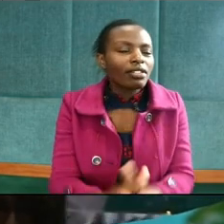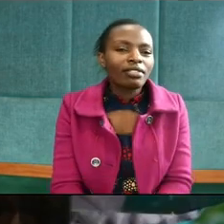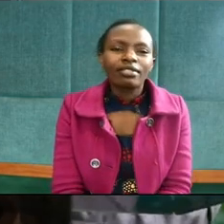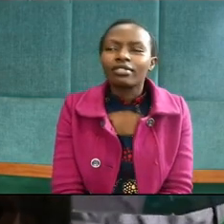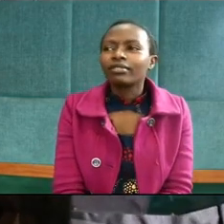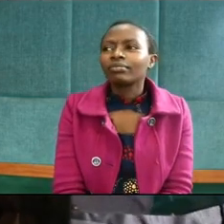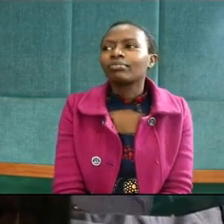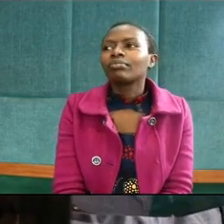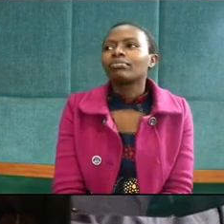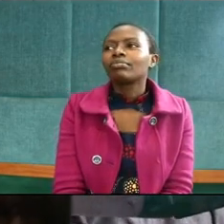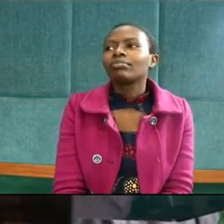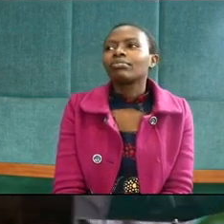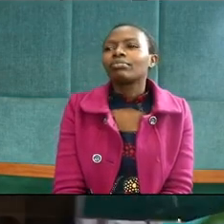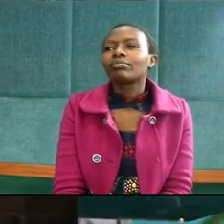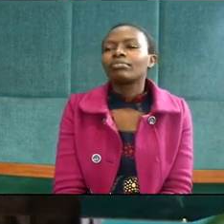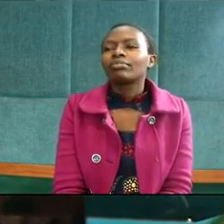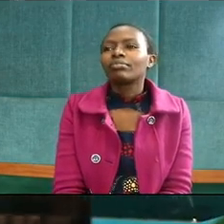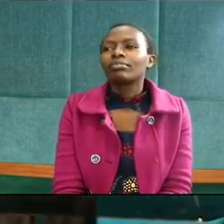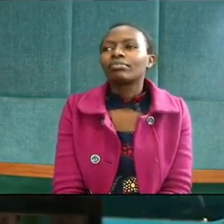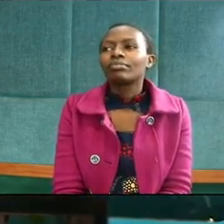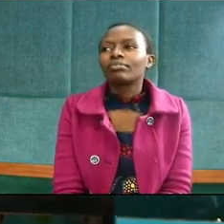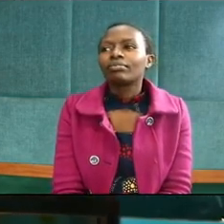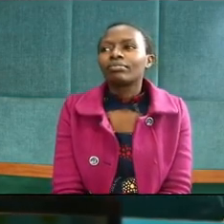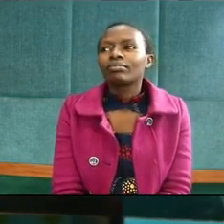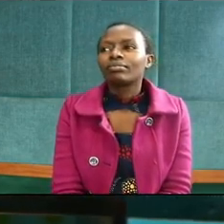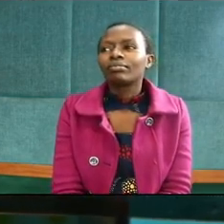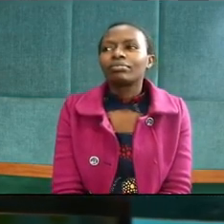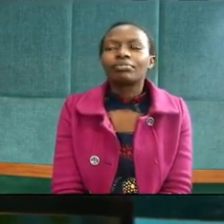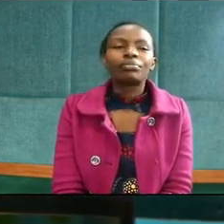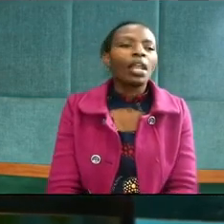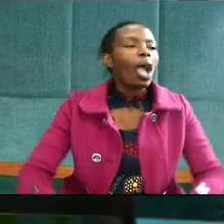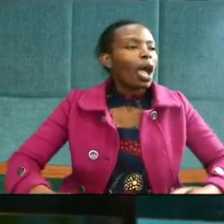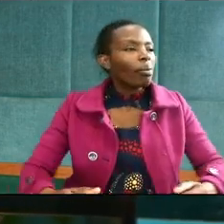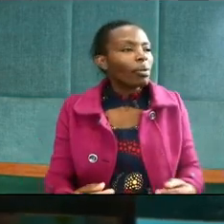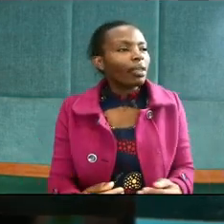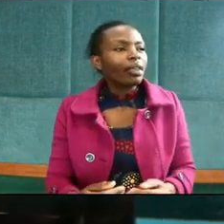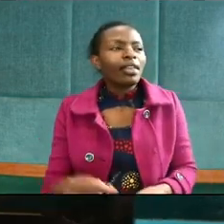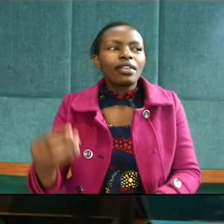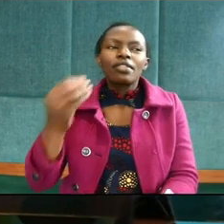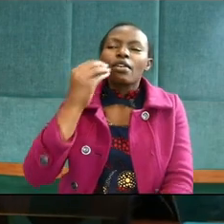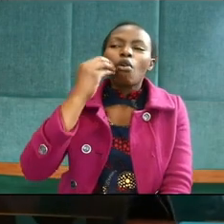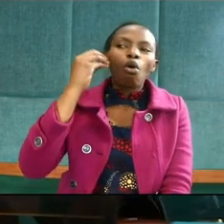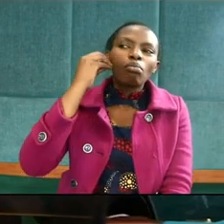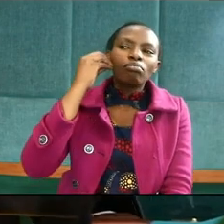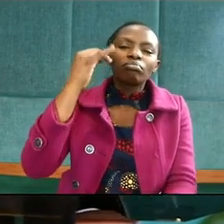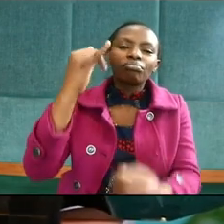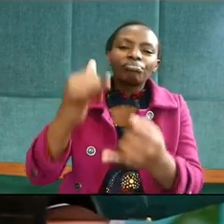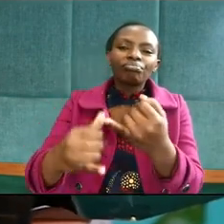Maybe we can do happy the home, just the last stanza.